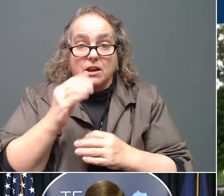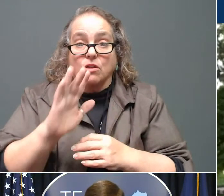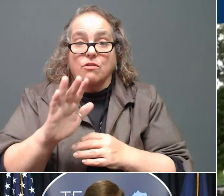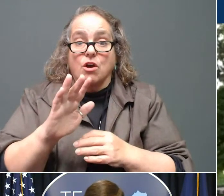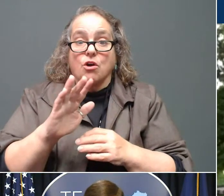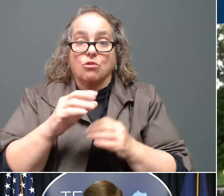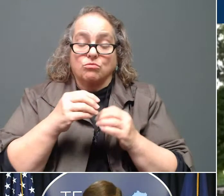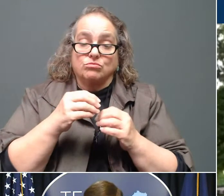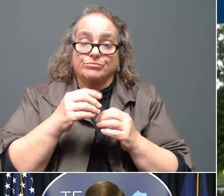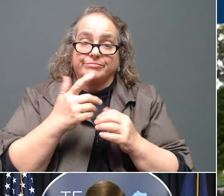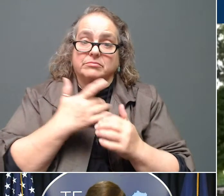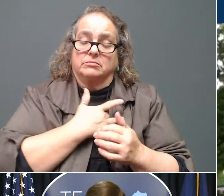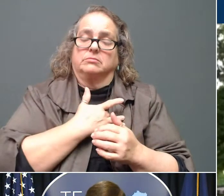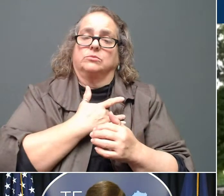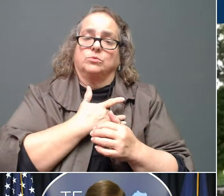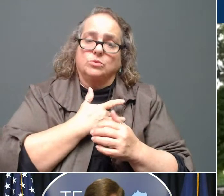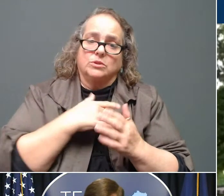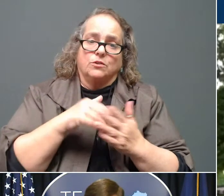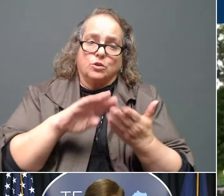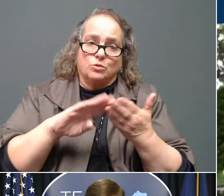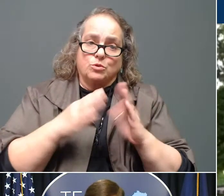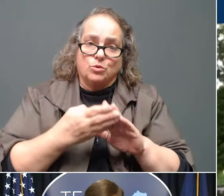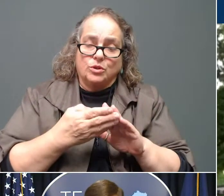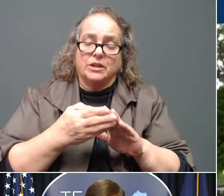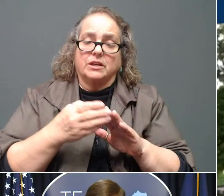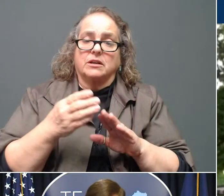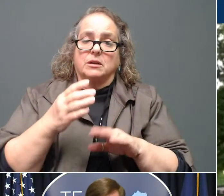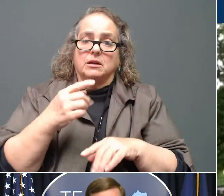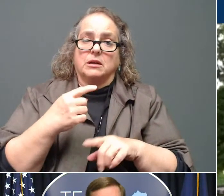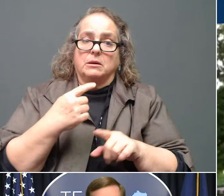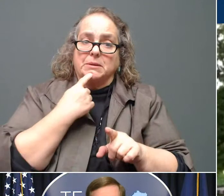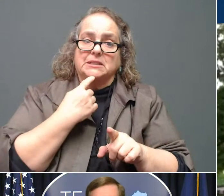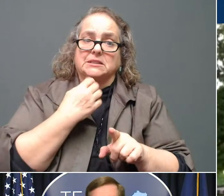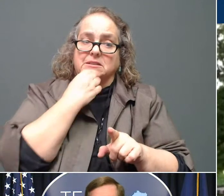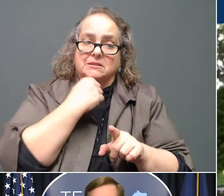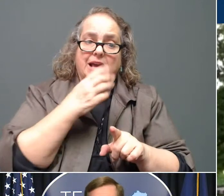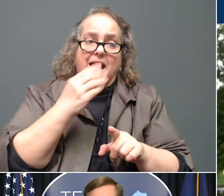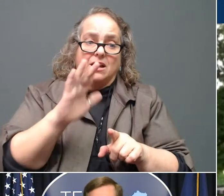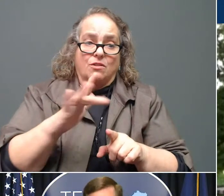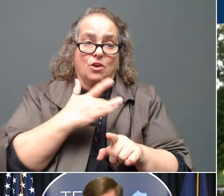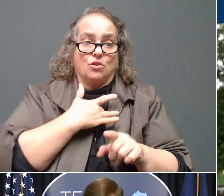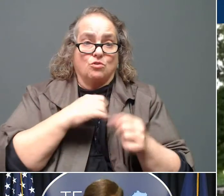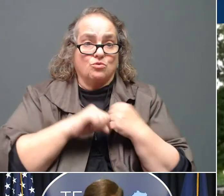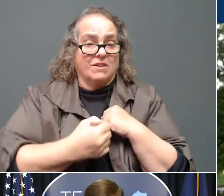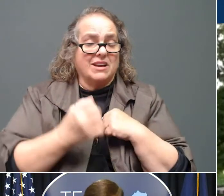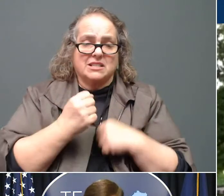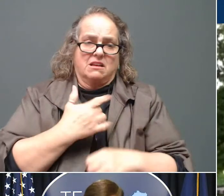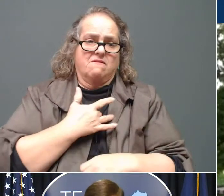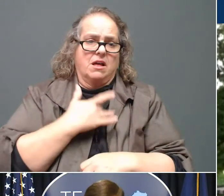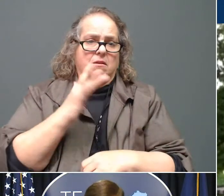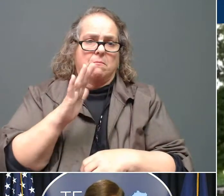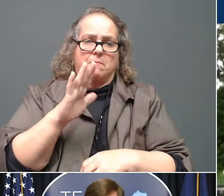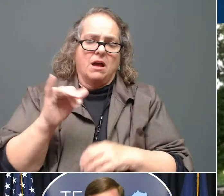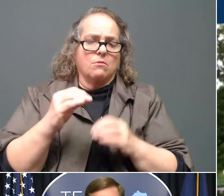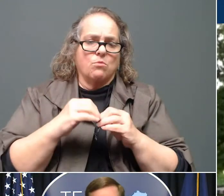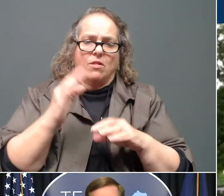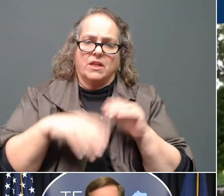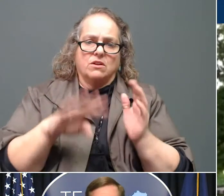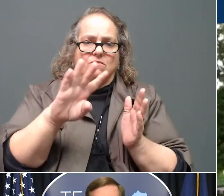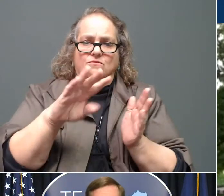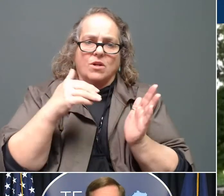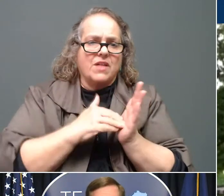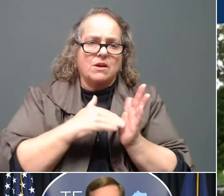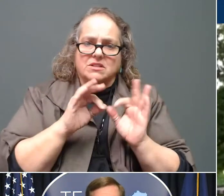and realizing that their grief is felt by more than 4,000 families out there. But we all